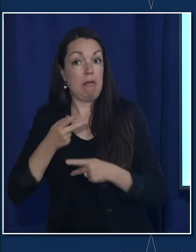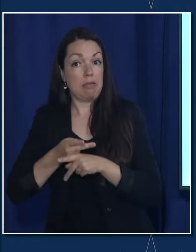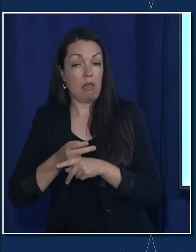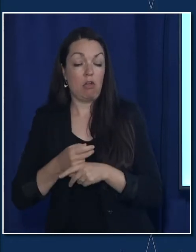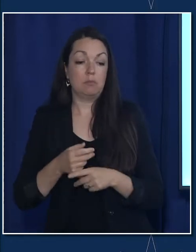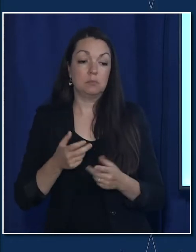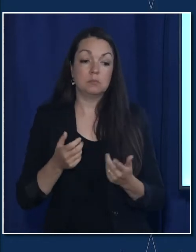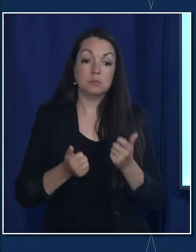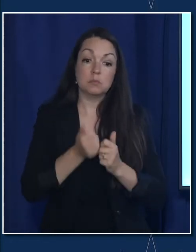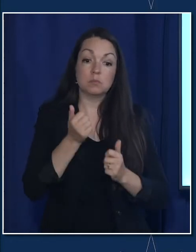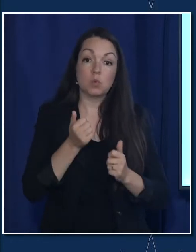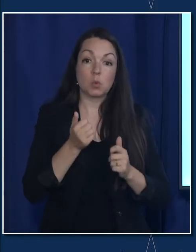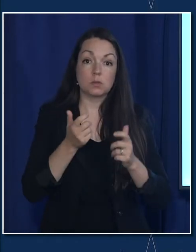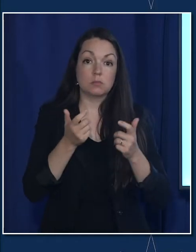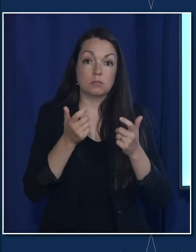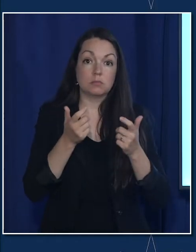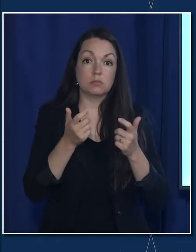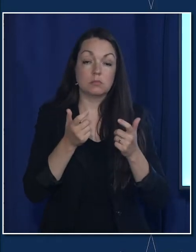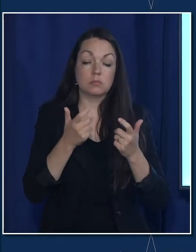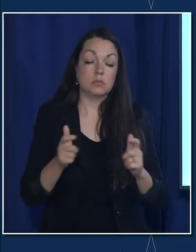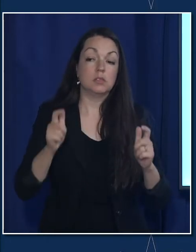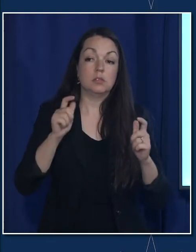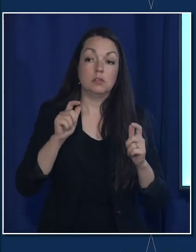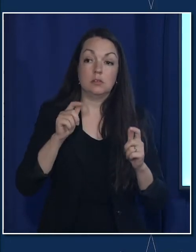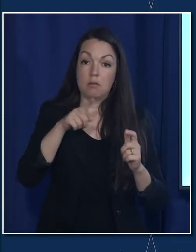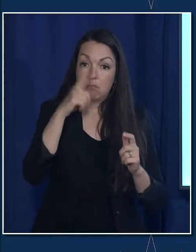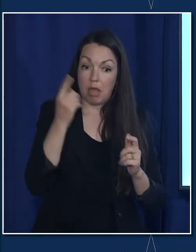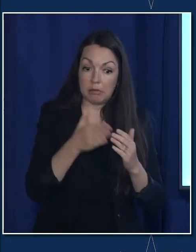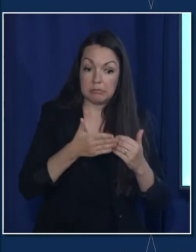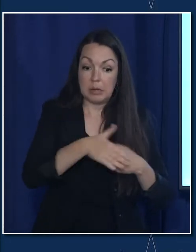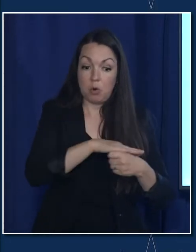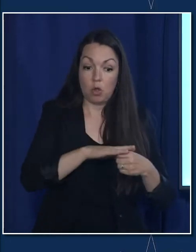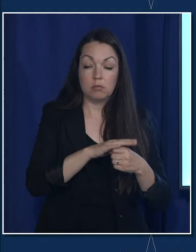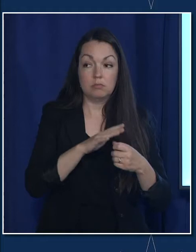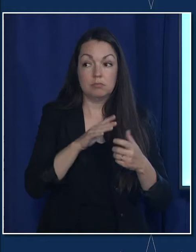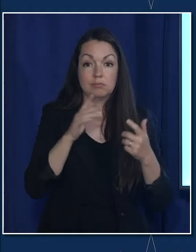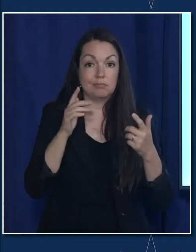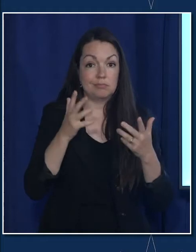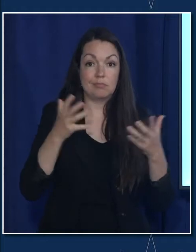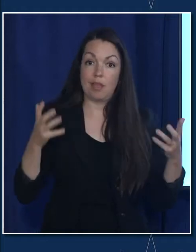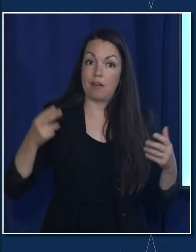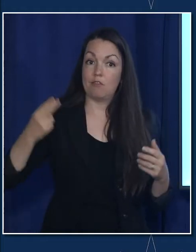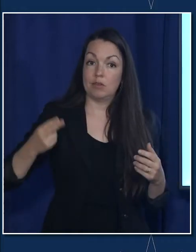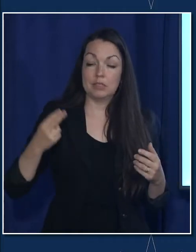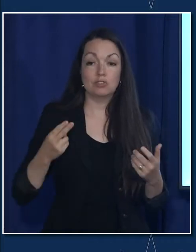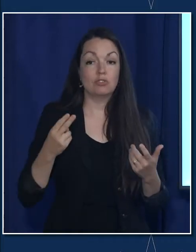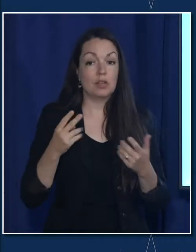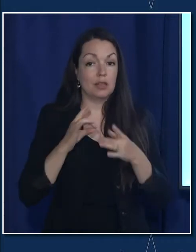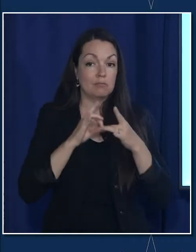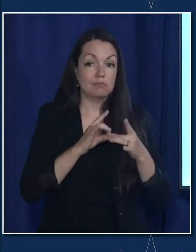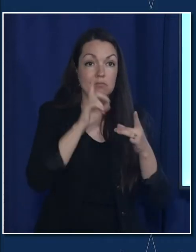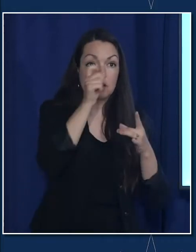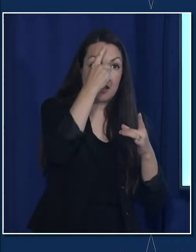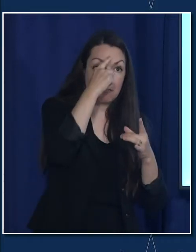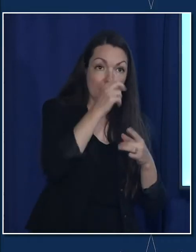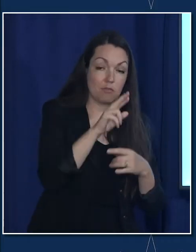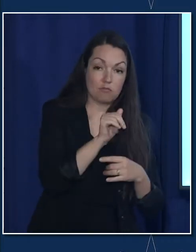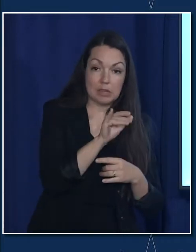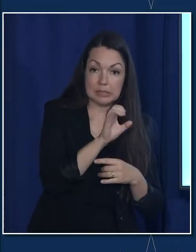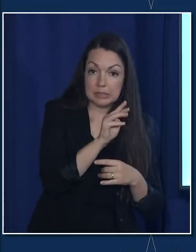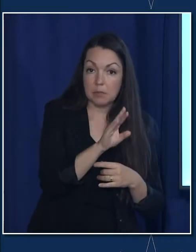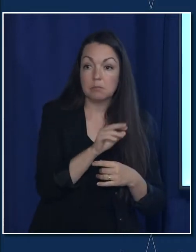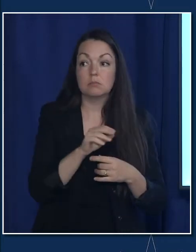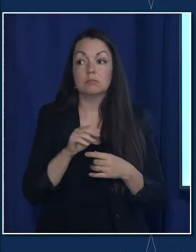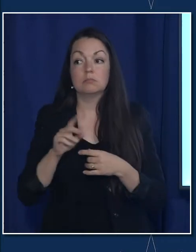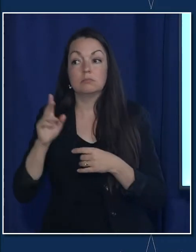Black neighborhoods, and there's a large and long and really unfortunate history of racism in government, in healthcare,